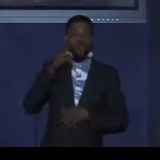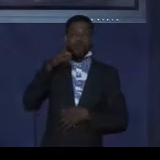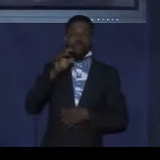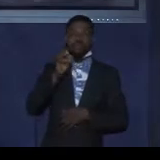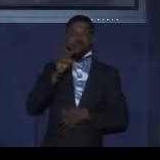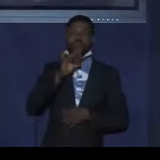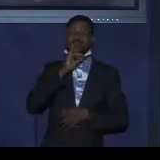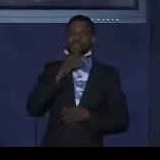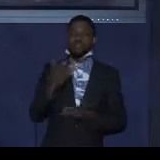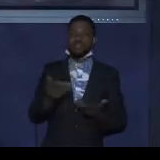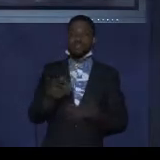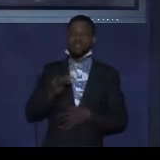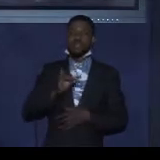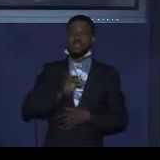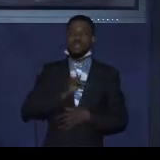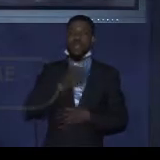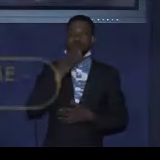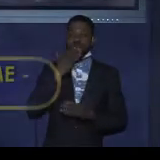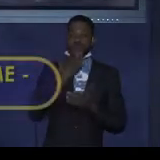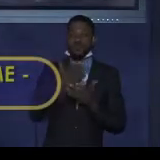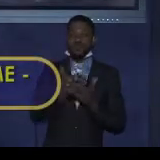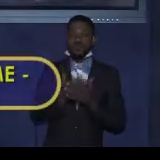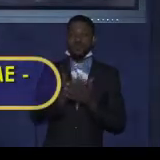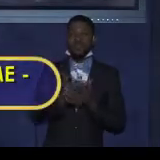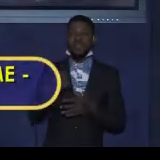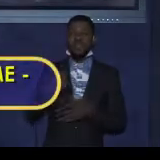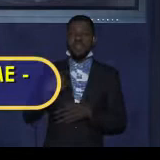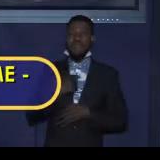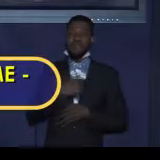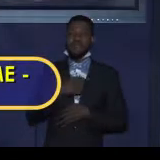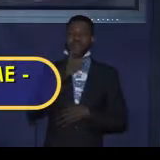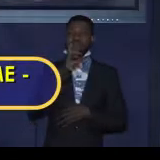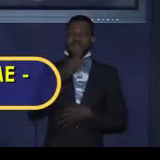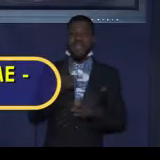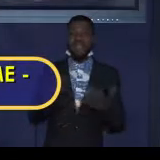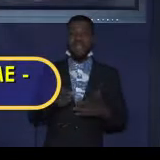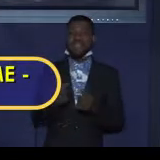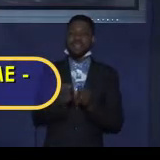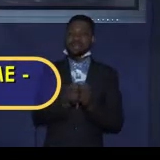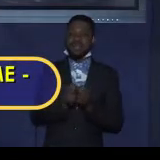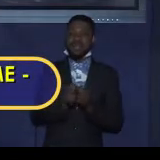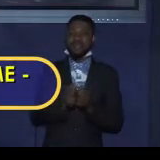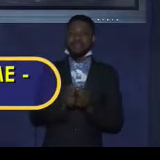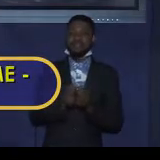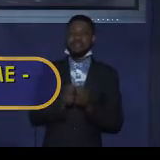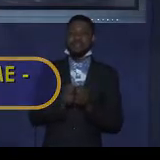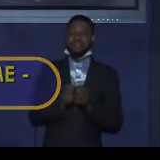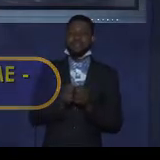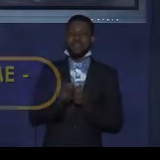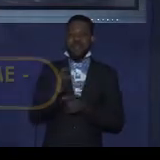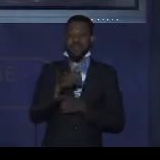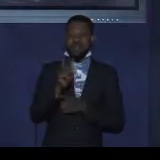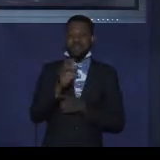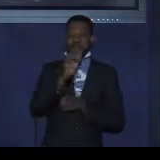Uncle Popo is here. Good. We are here together.